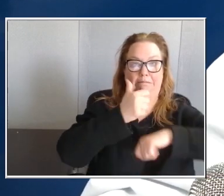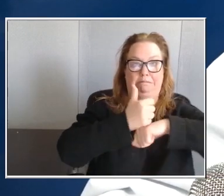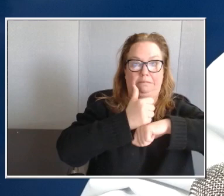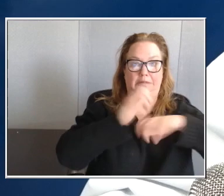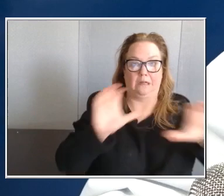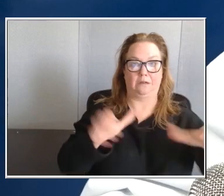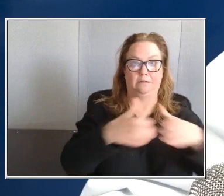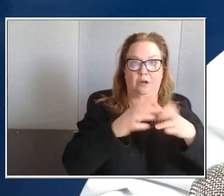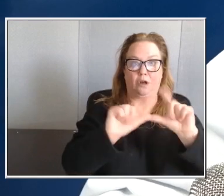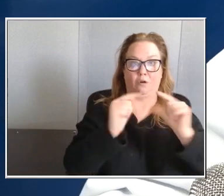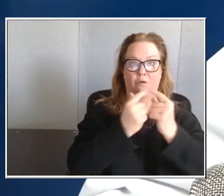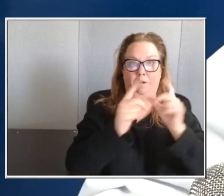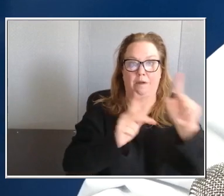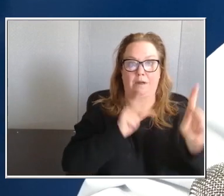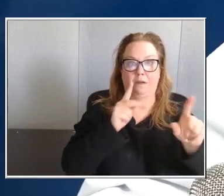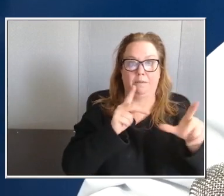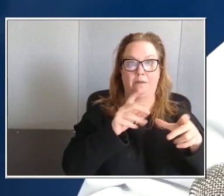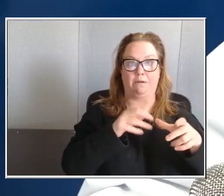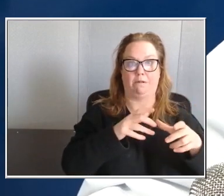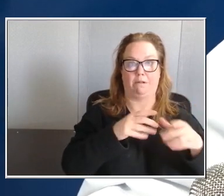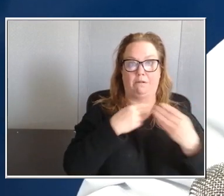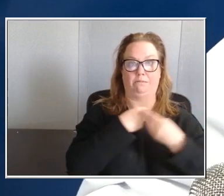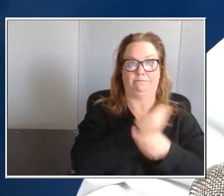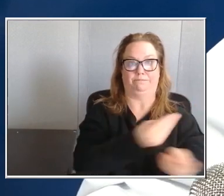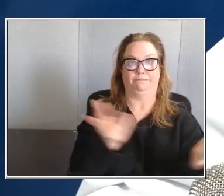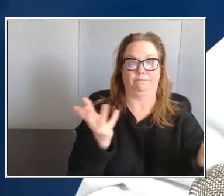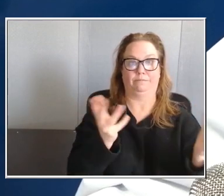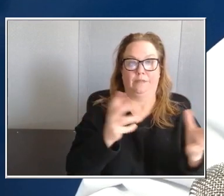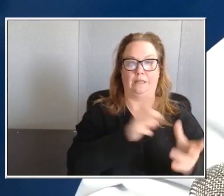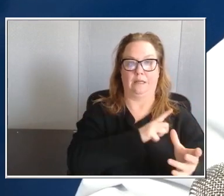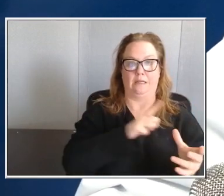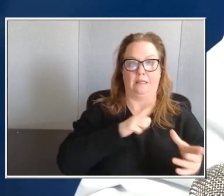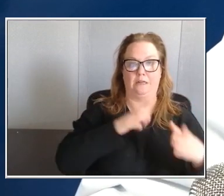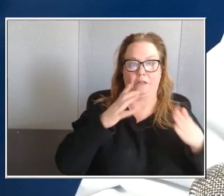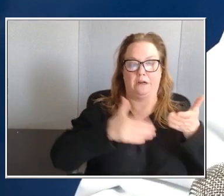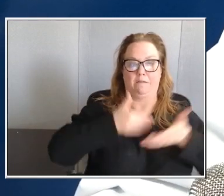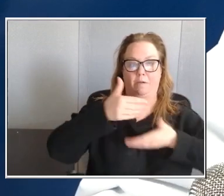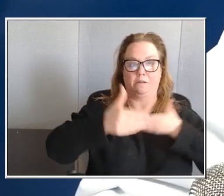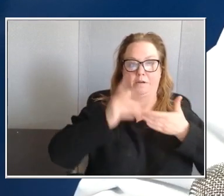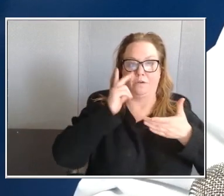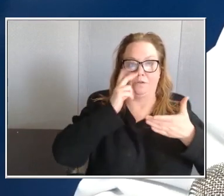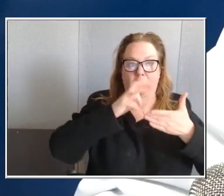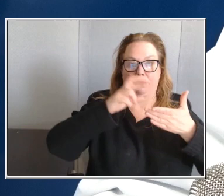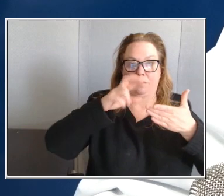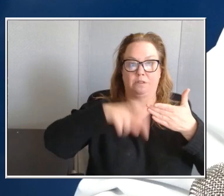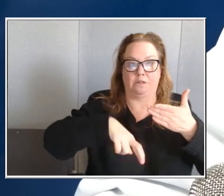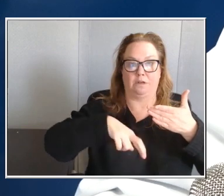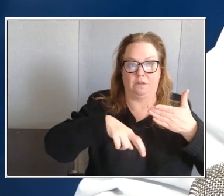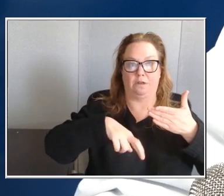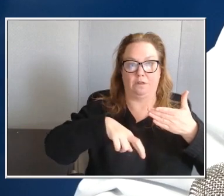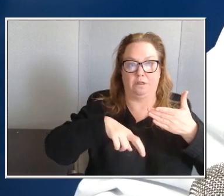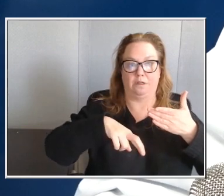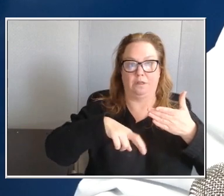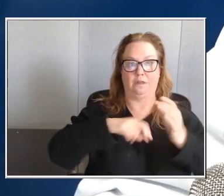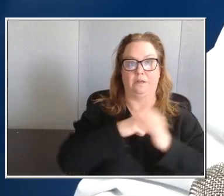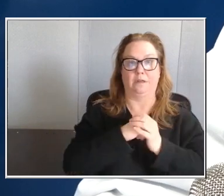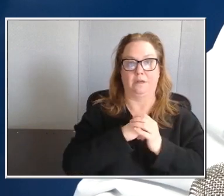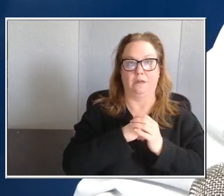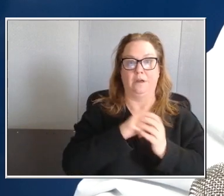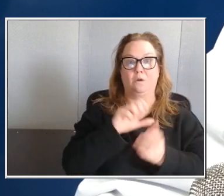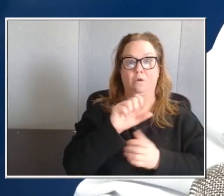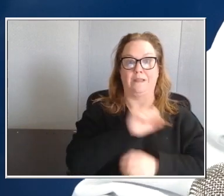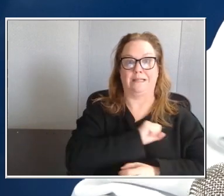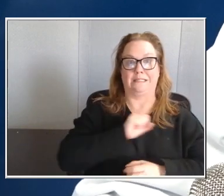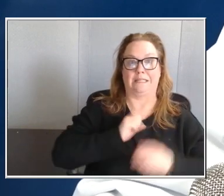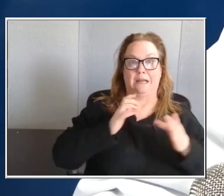folks to keep this in the front and in front of the legislative process. And you saw the result of that at that opening video with Senator Rand